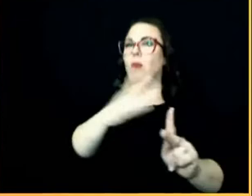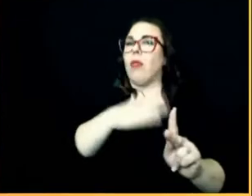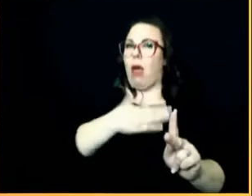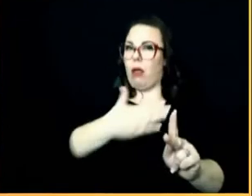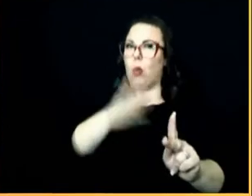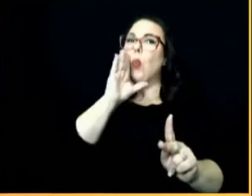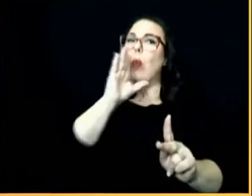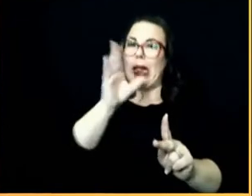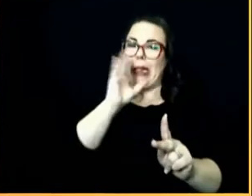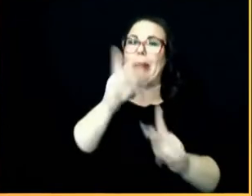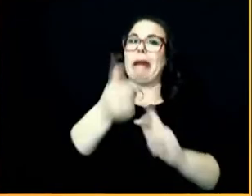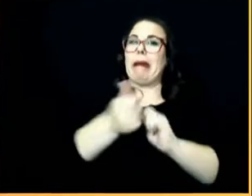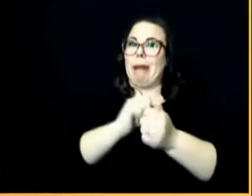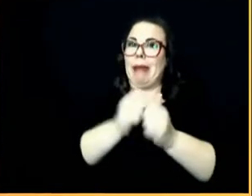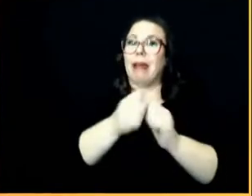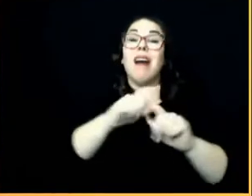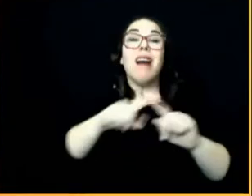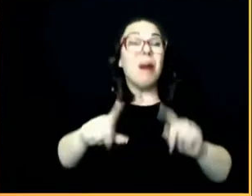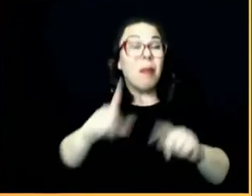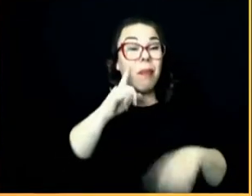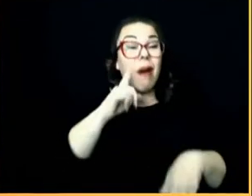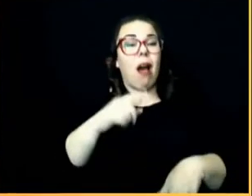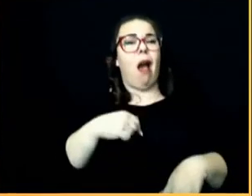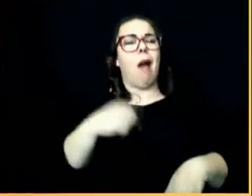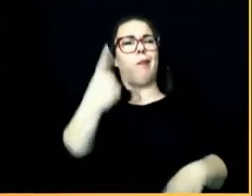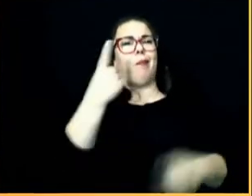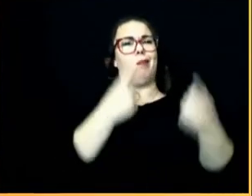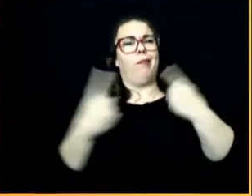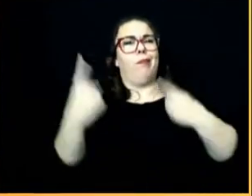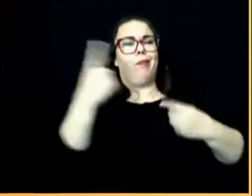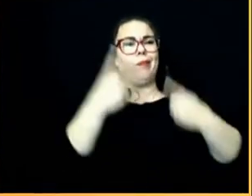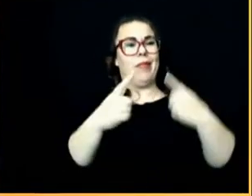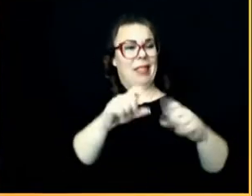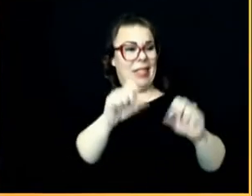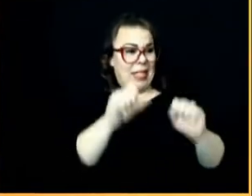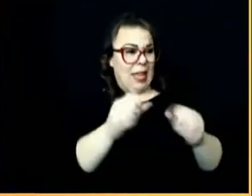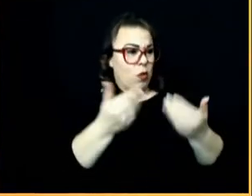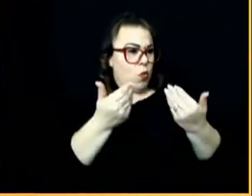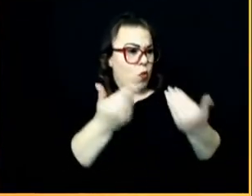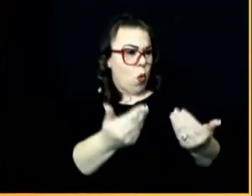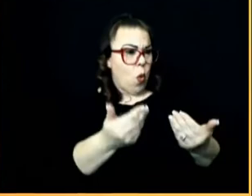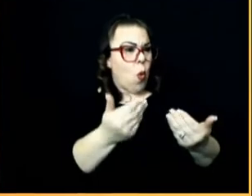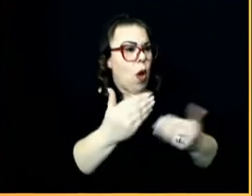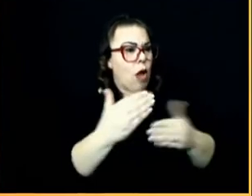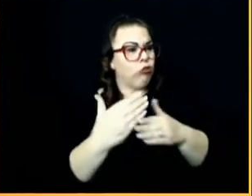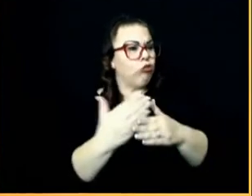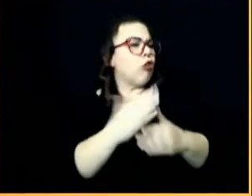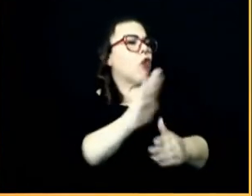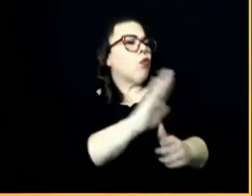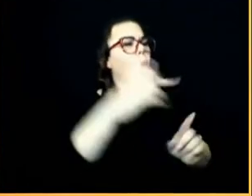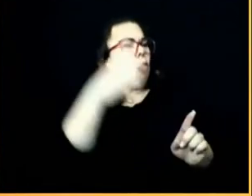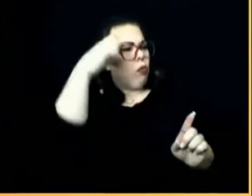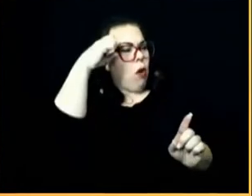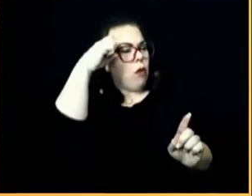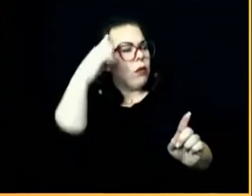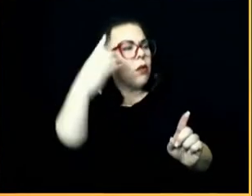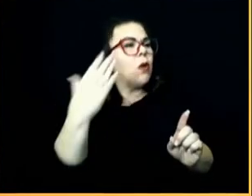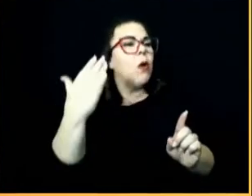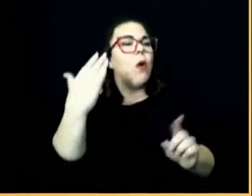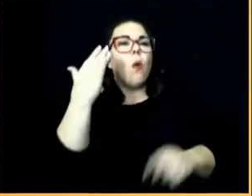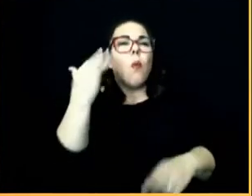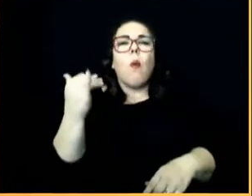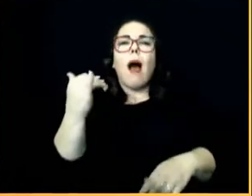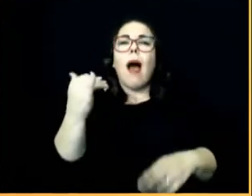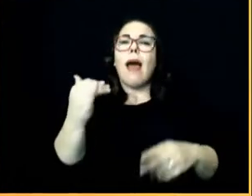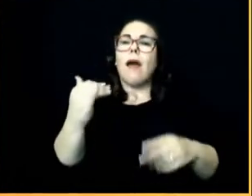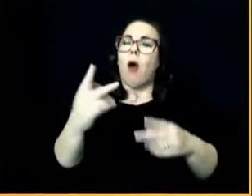states, right? And so I'm wondering if you can just tell us what you think that means. Why are places that are